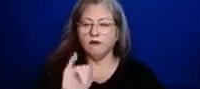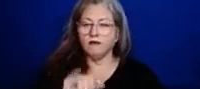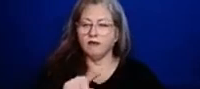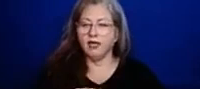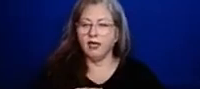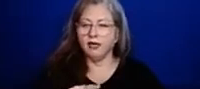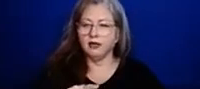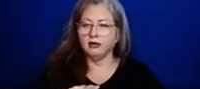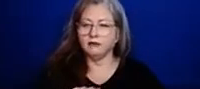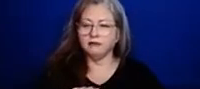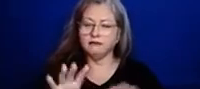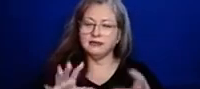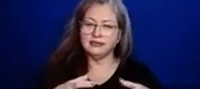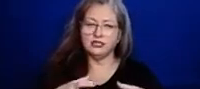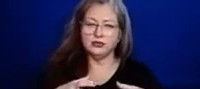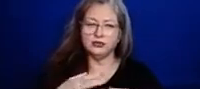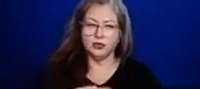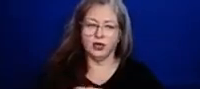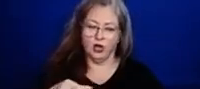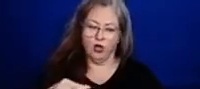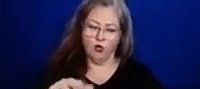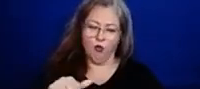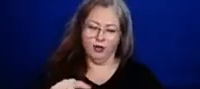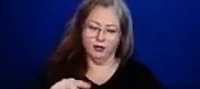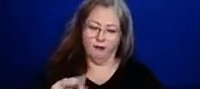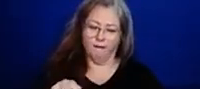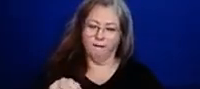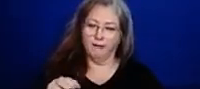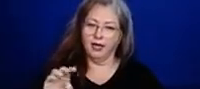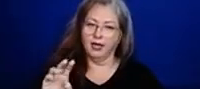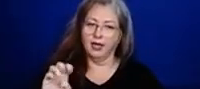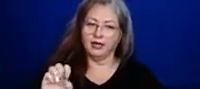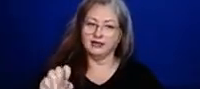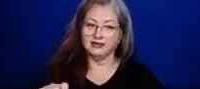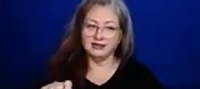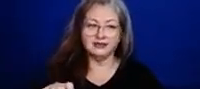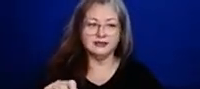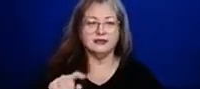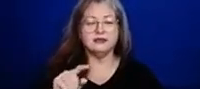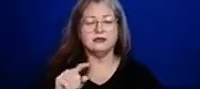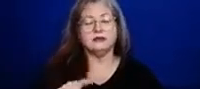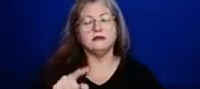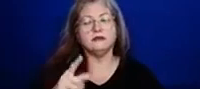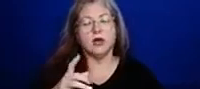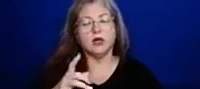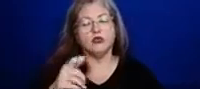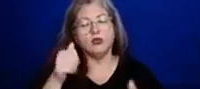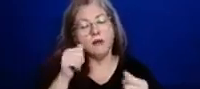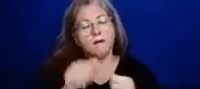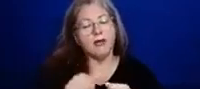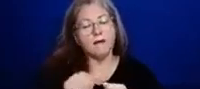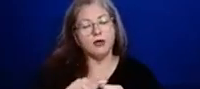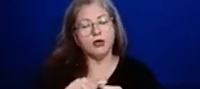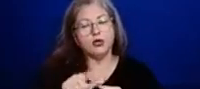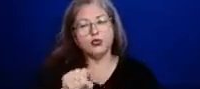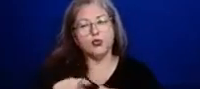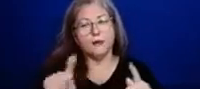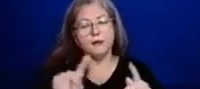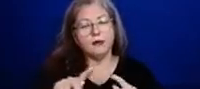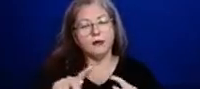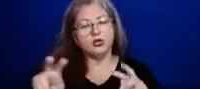of still the series of Quantum S that deals trying to recall the people, the wonder of